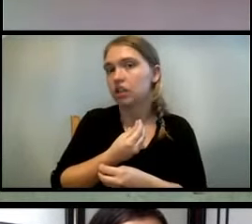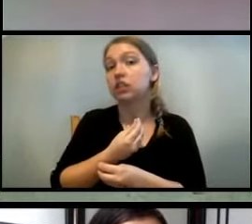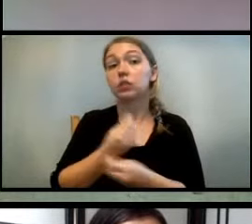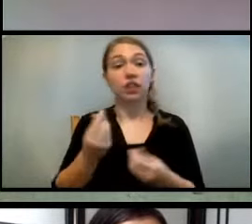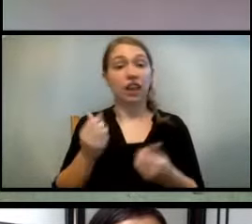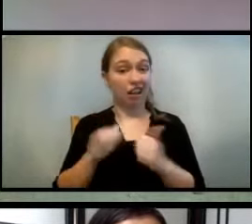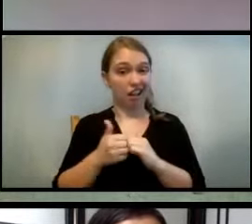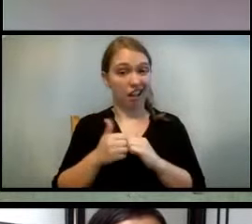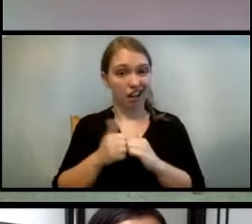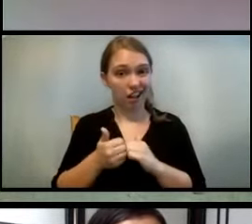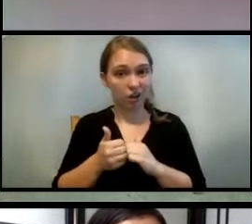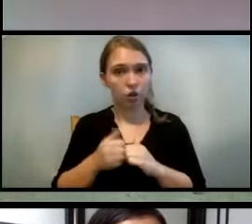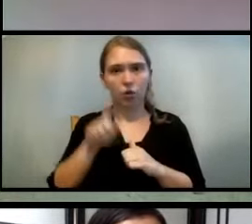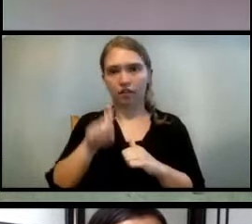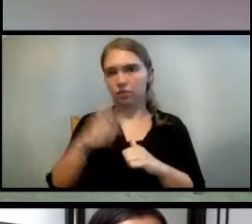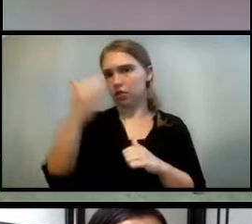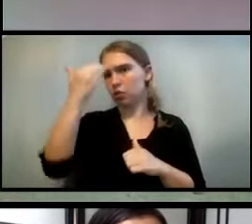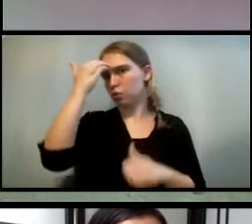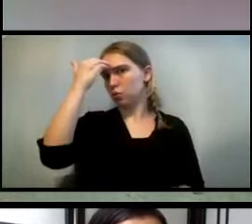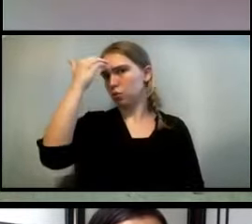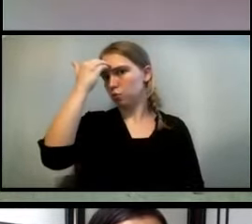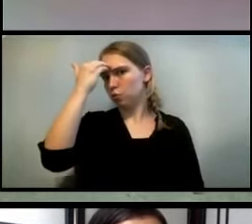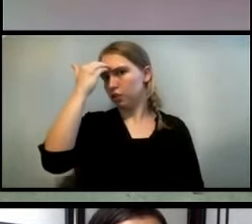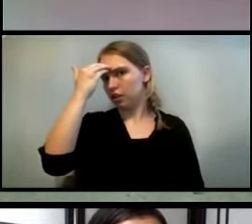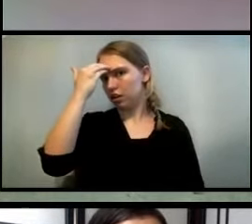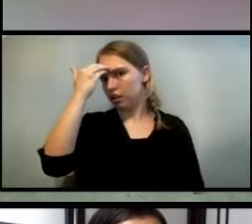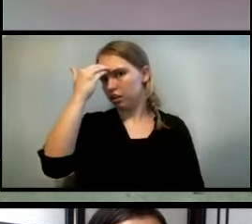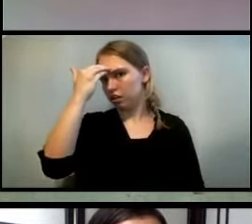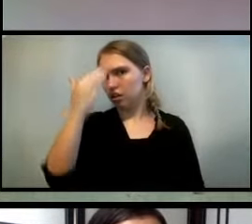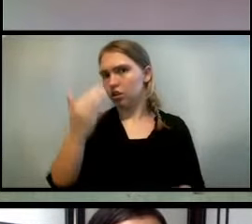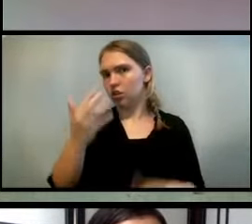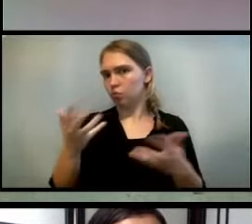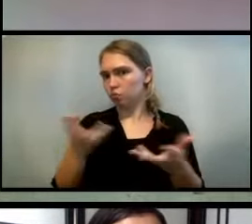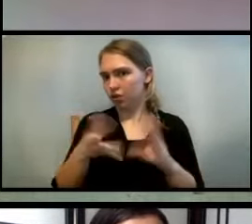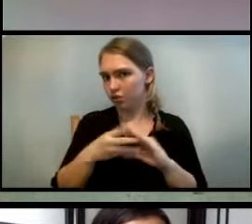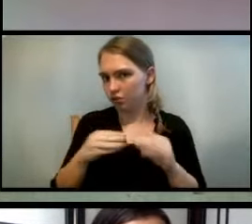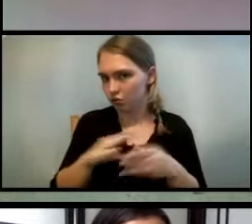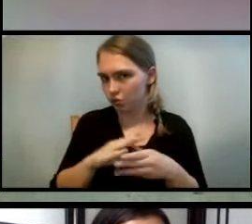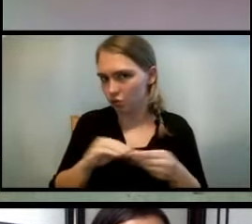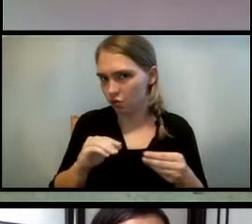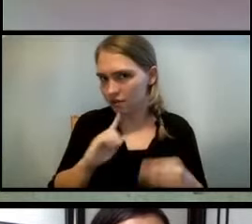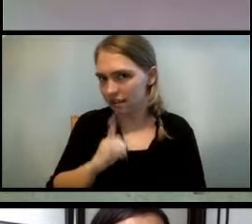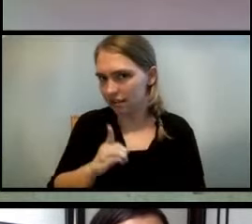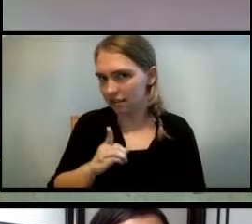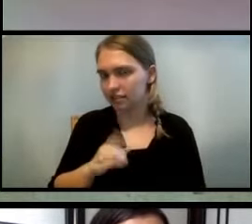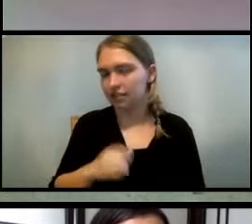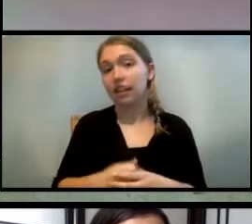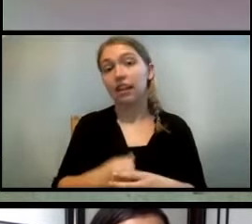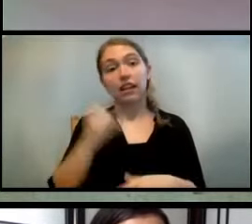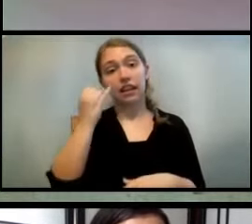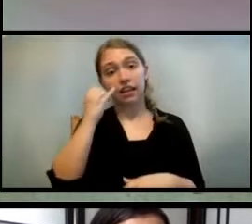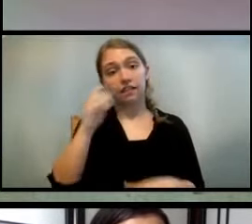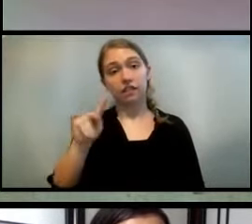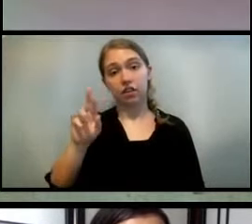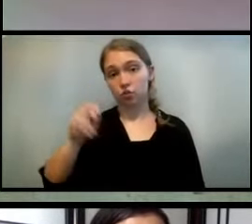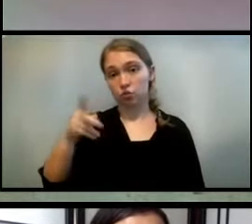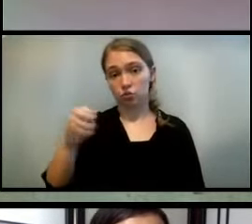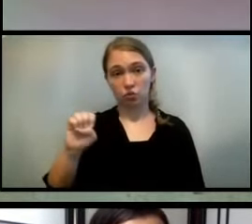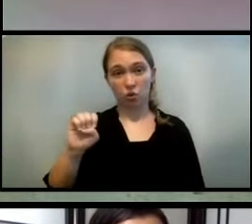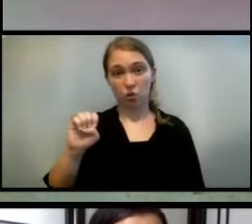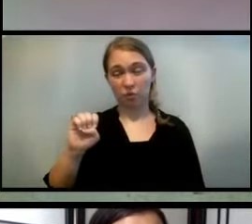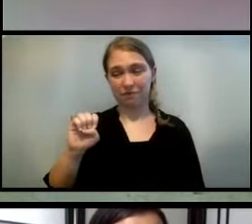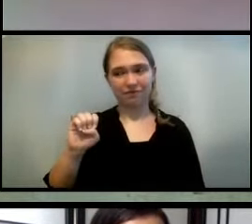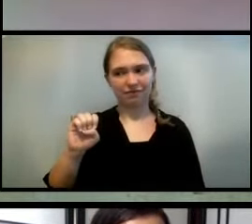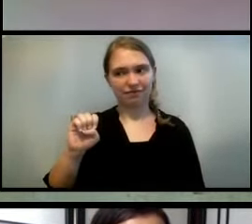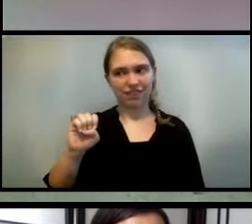to be very conscious about what it is you're writing in the first place. In order to make a trope not be a trope,